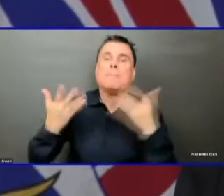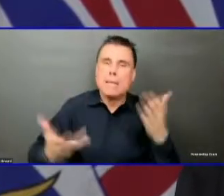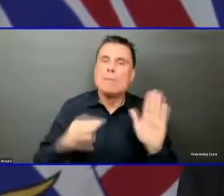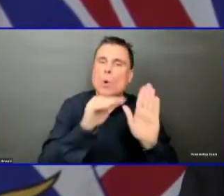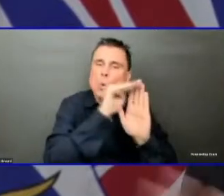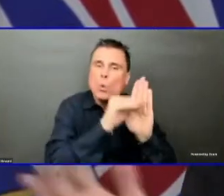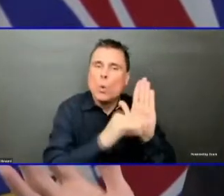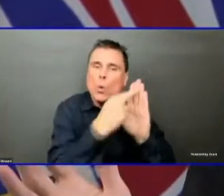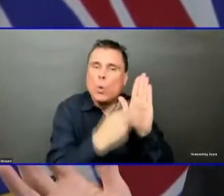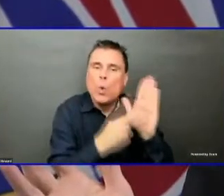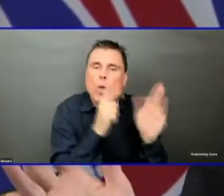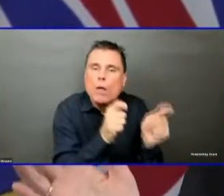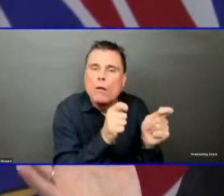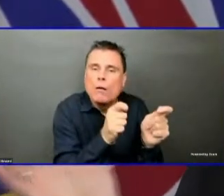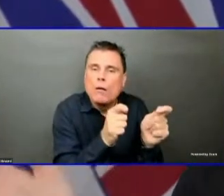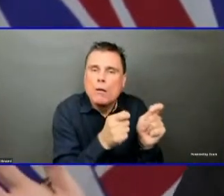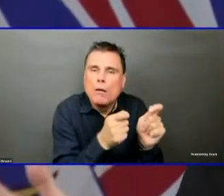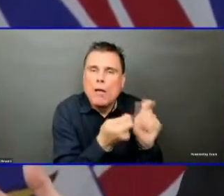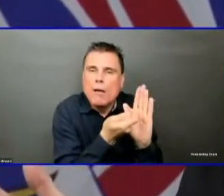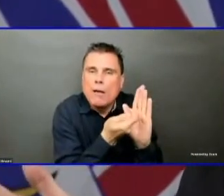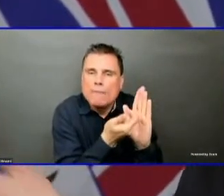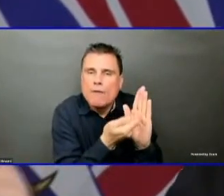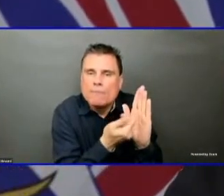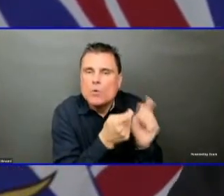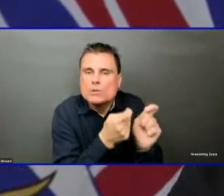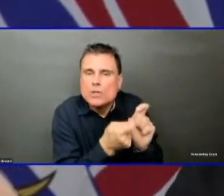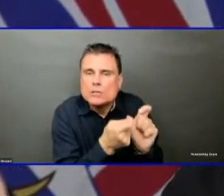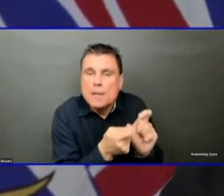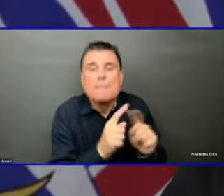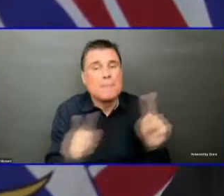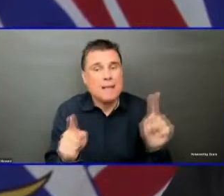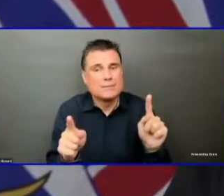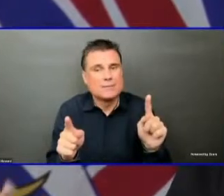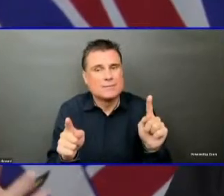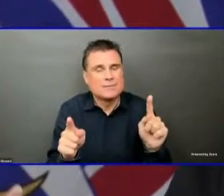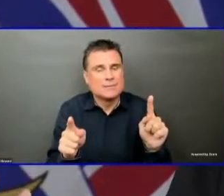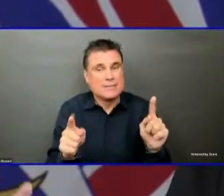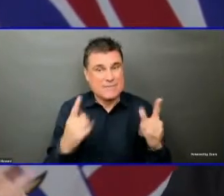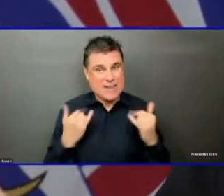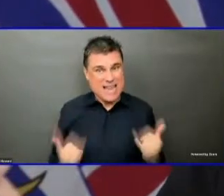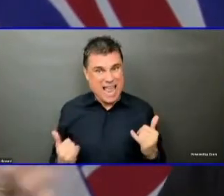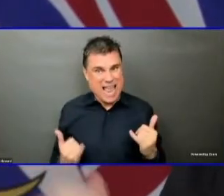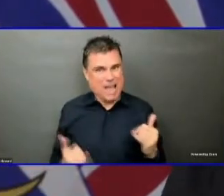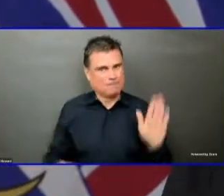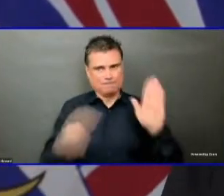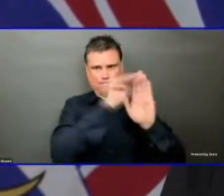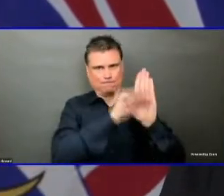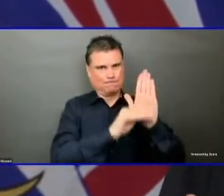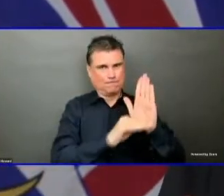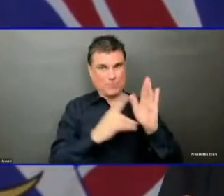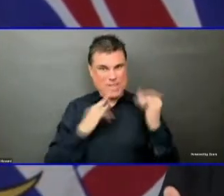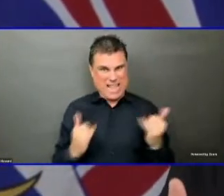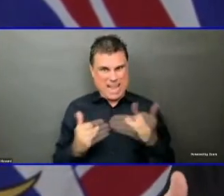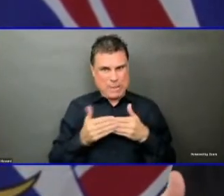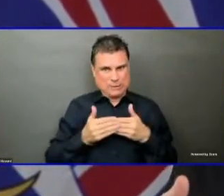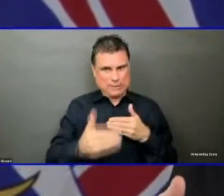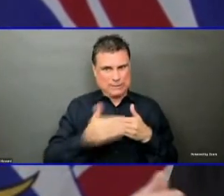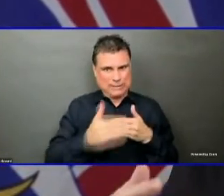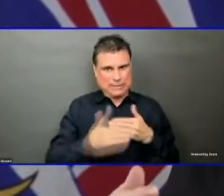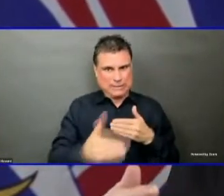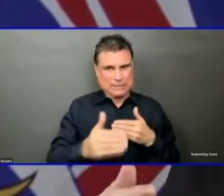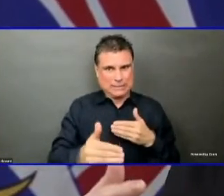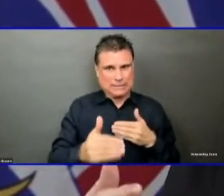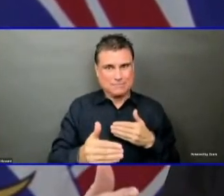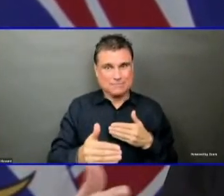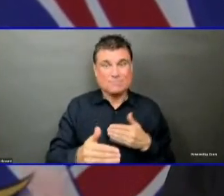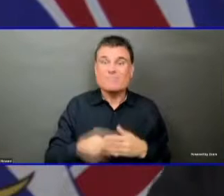And I think if we look around at jurisdictions around us in Alberta and Ontario, Quebec, they are actually looking at lifting